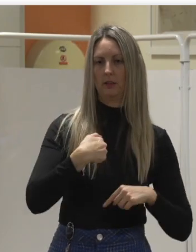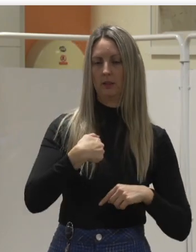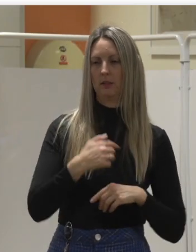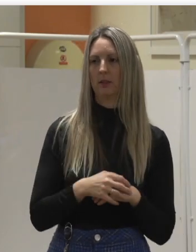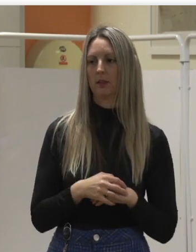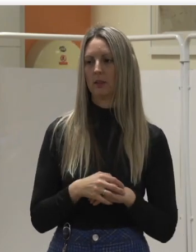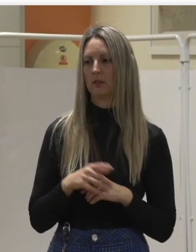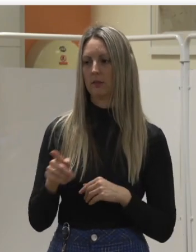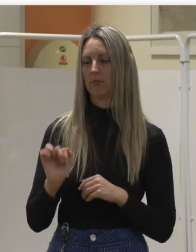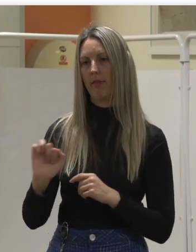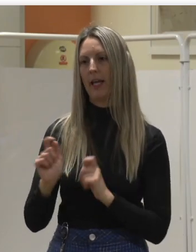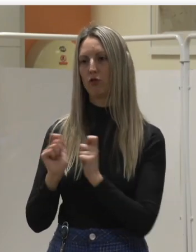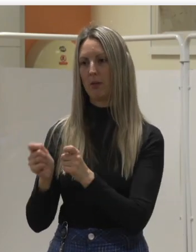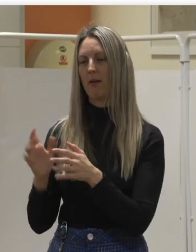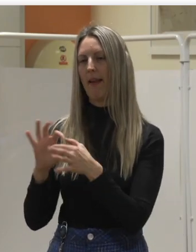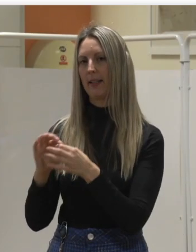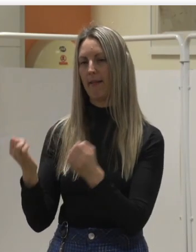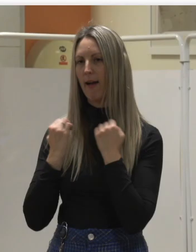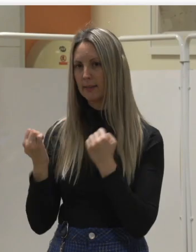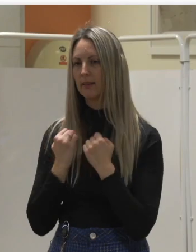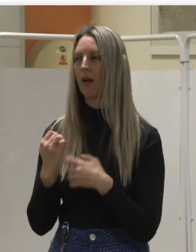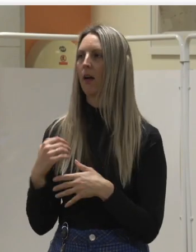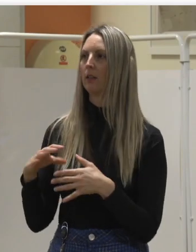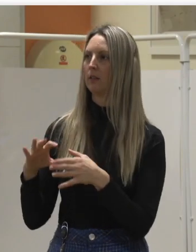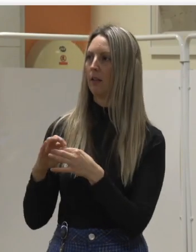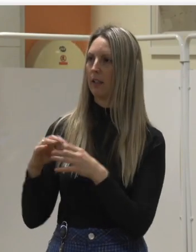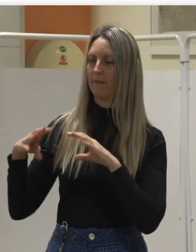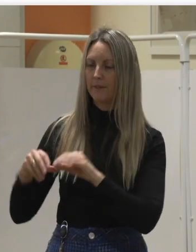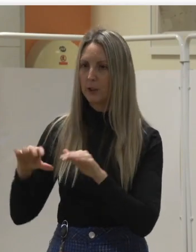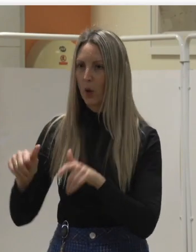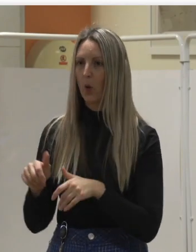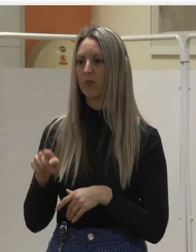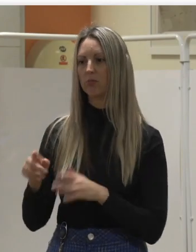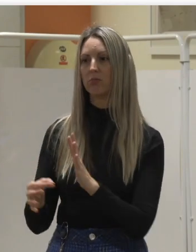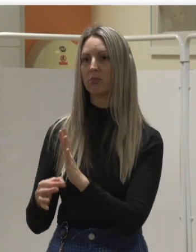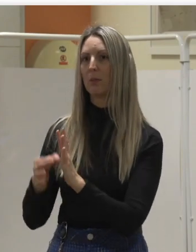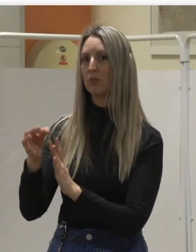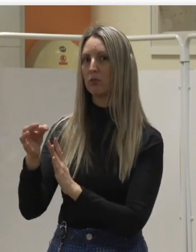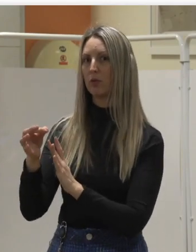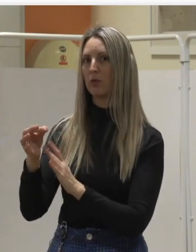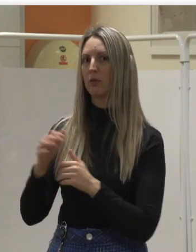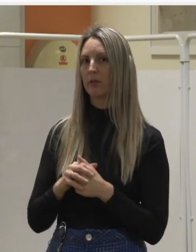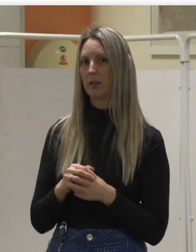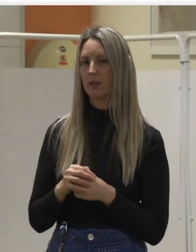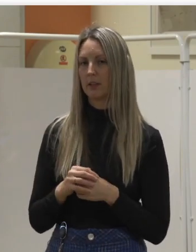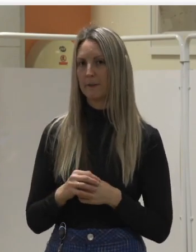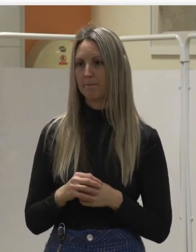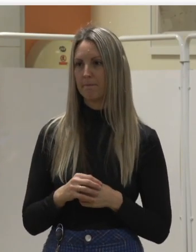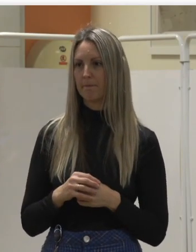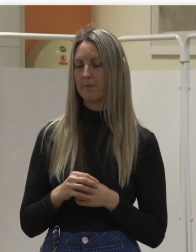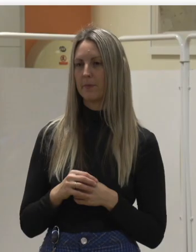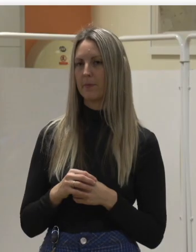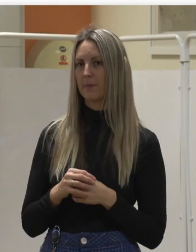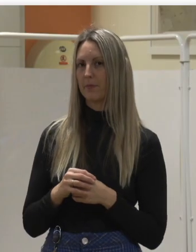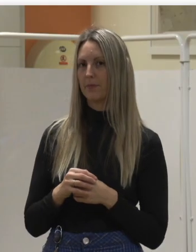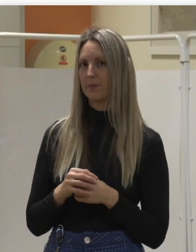the treatment in terms of exercise program and things. So that actually helped to reduce the waiting times, and also in